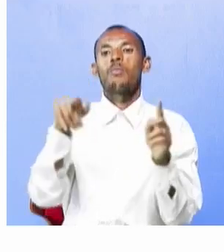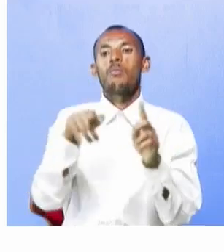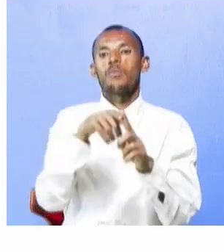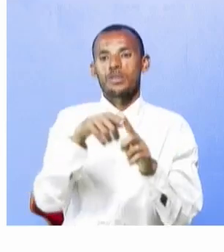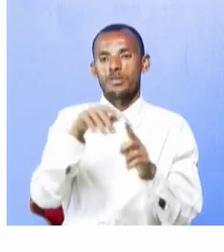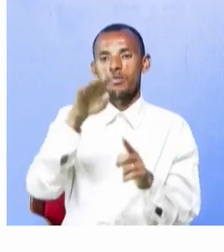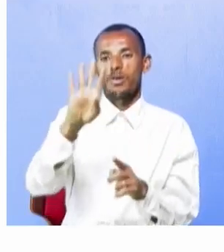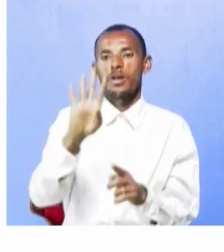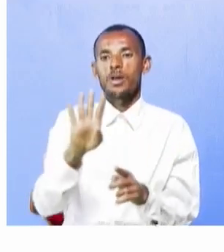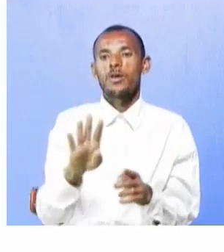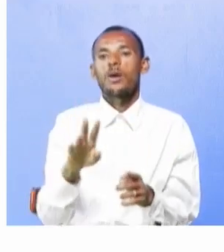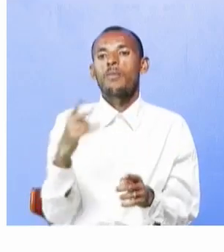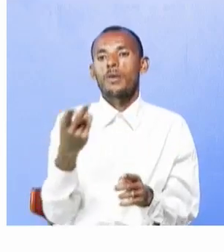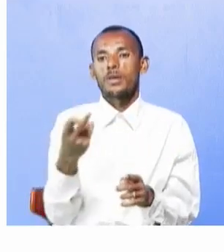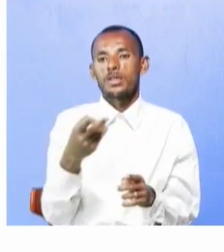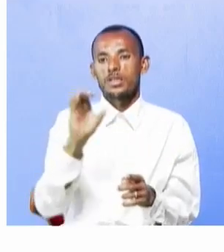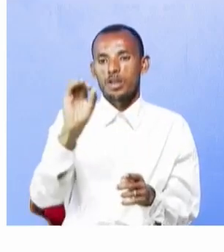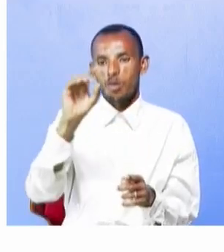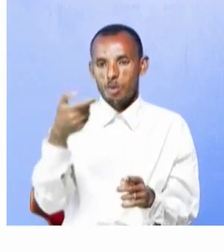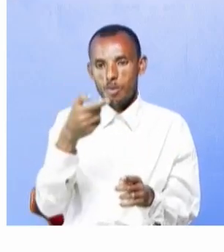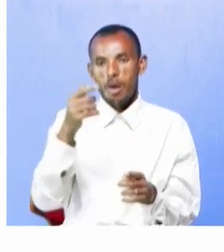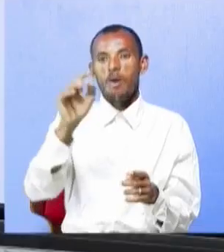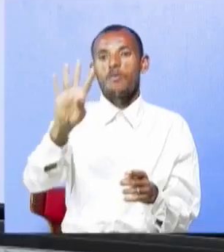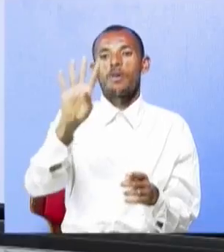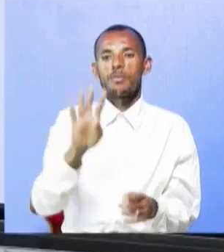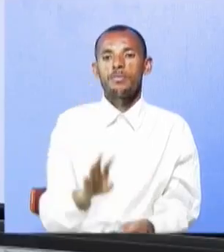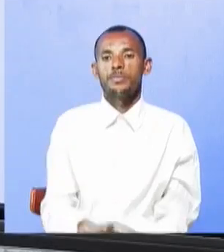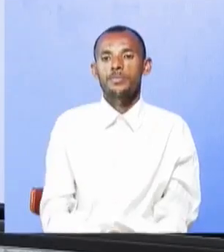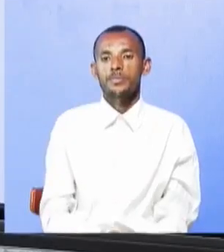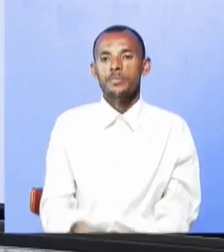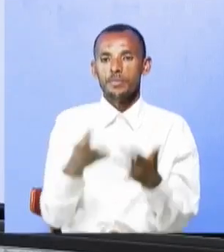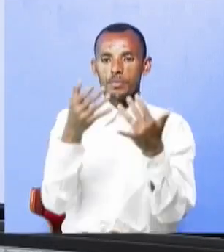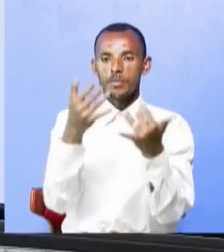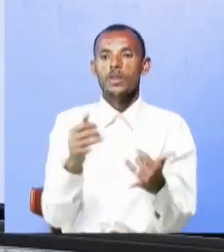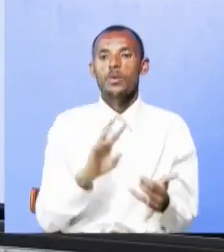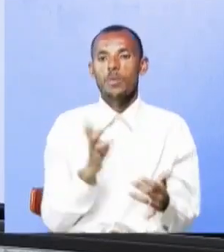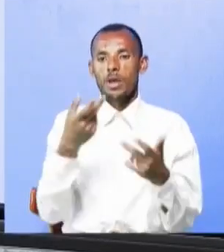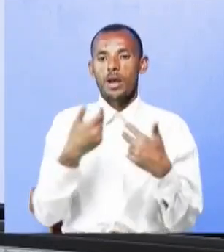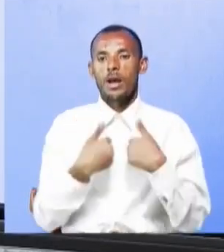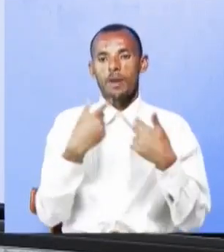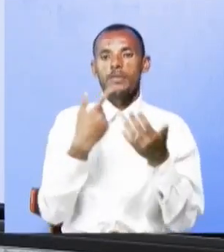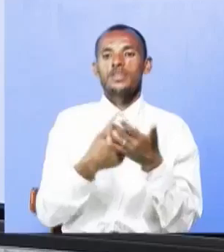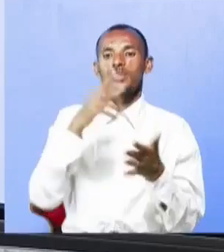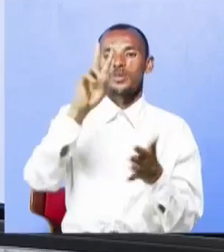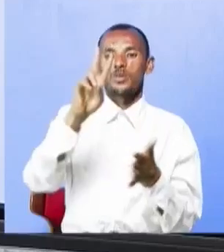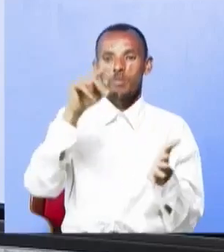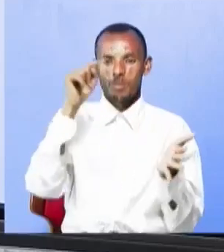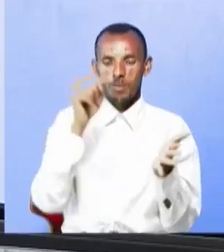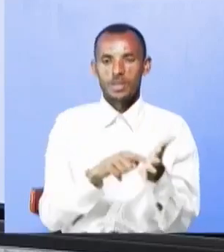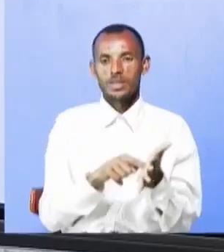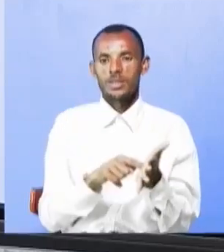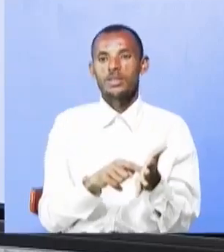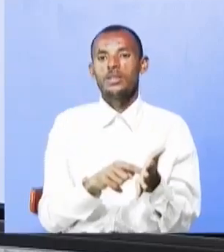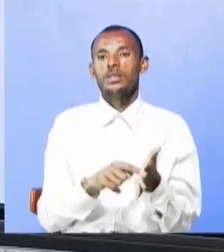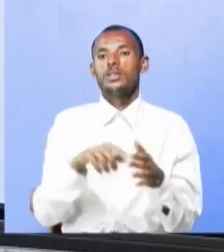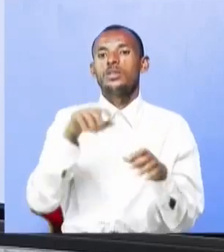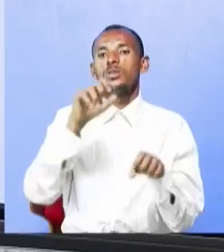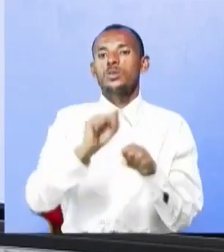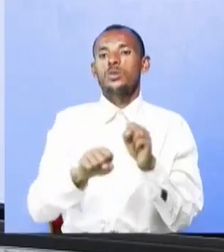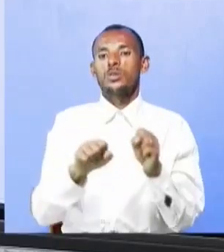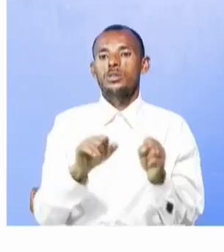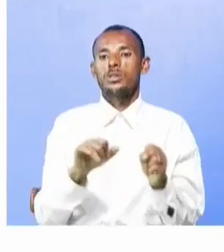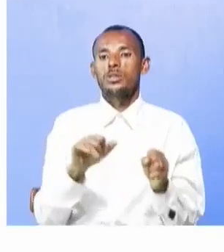take an order pair 0, 4. Okay, now we have these 2 points so that we can